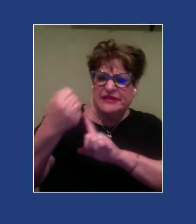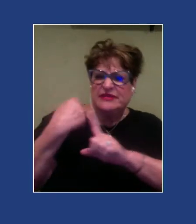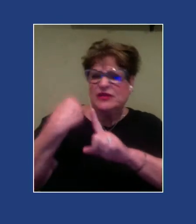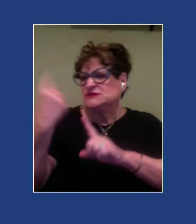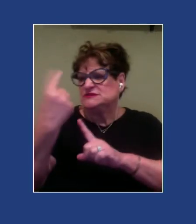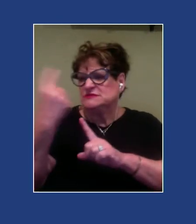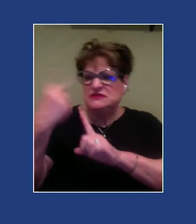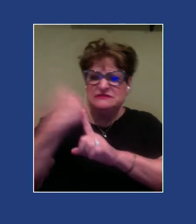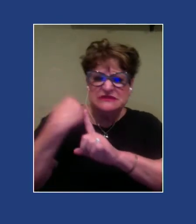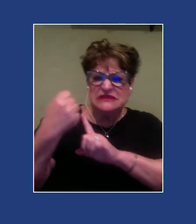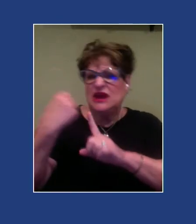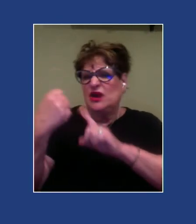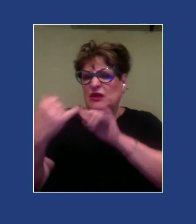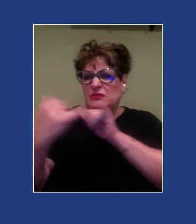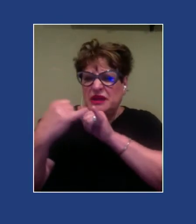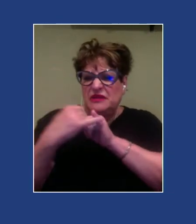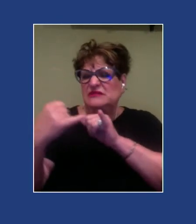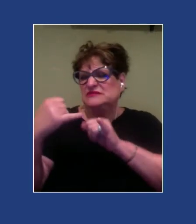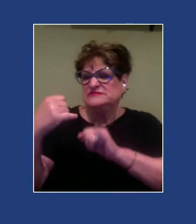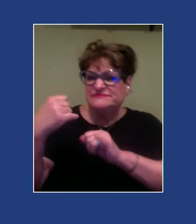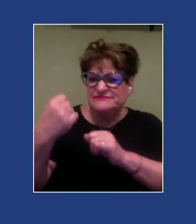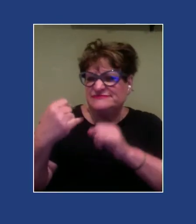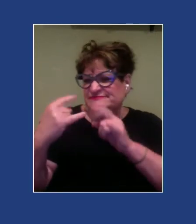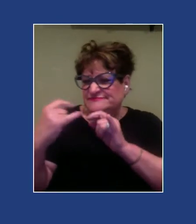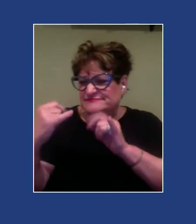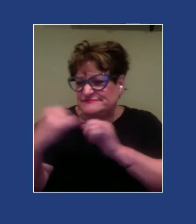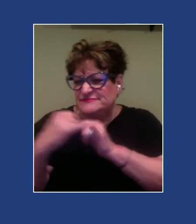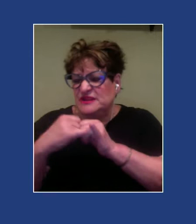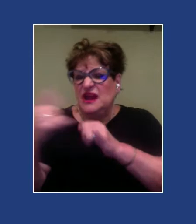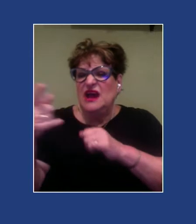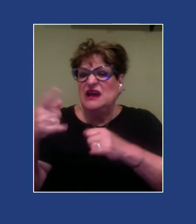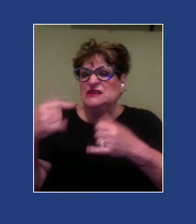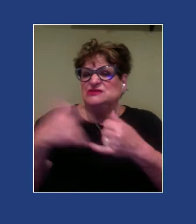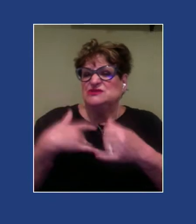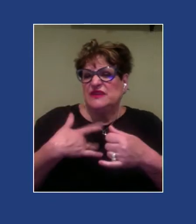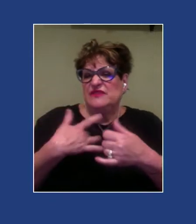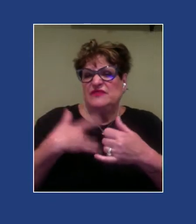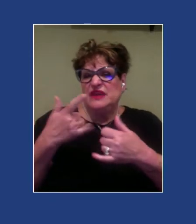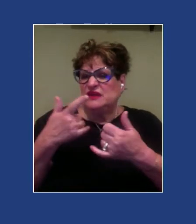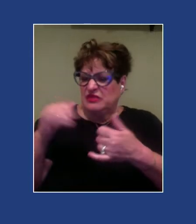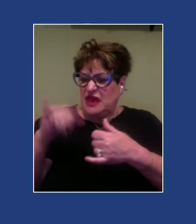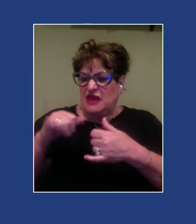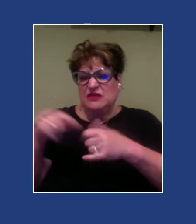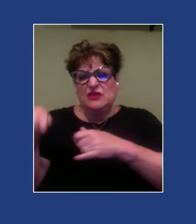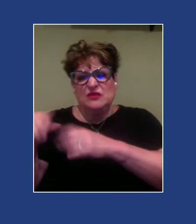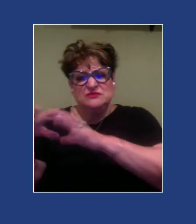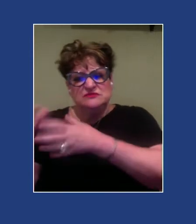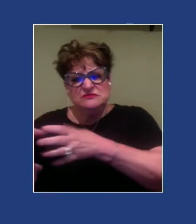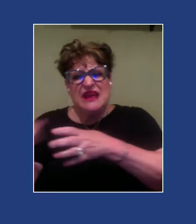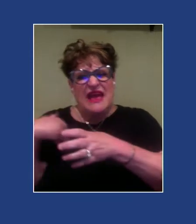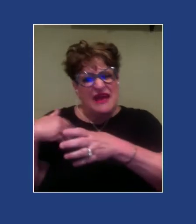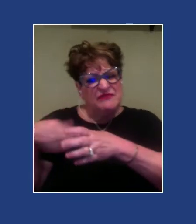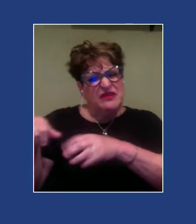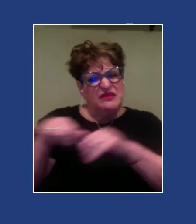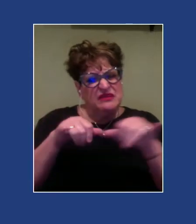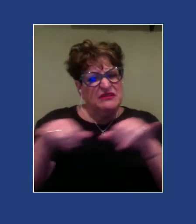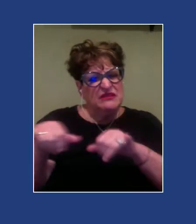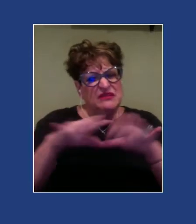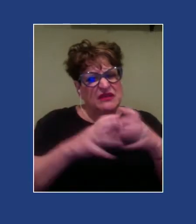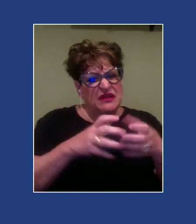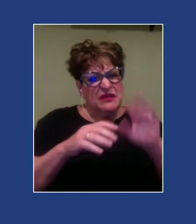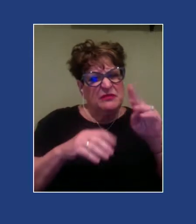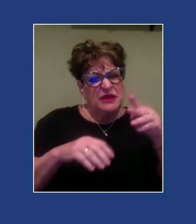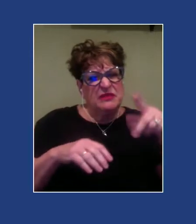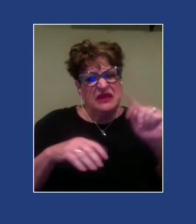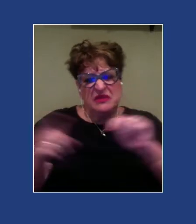transgender or gender diverse identity and borderline personality disorder have a common etiology. And it's important to note, while punishing a child